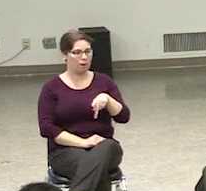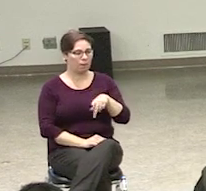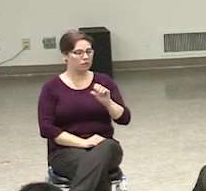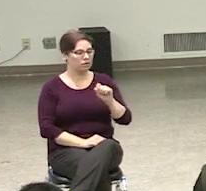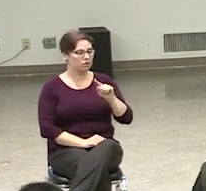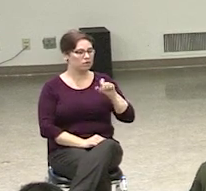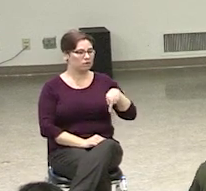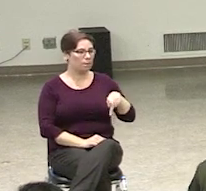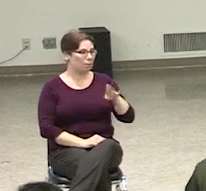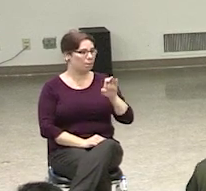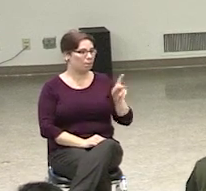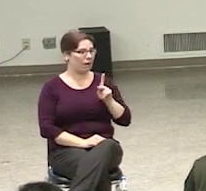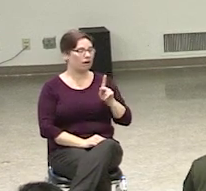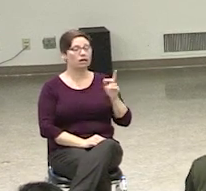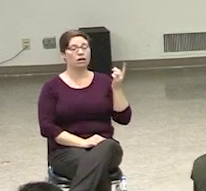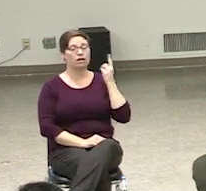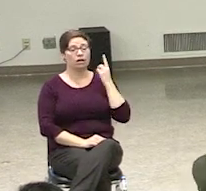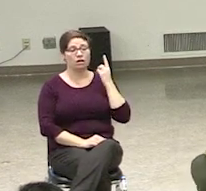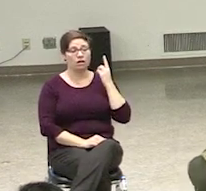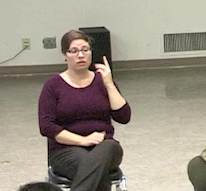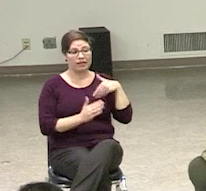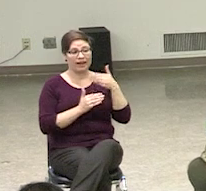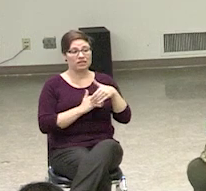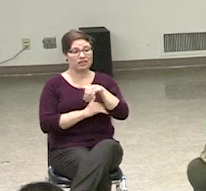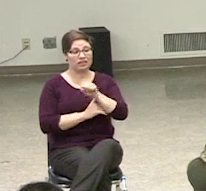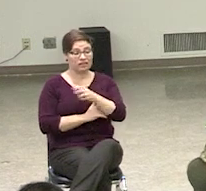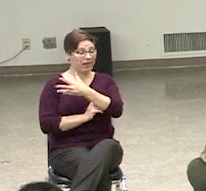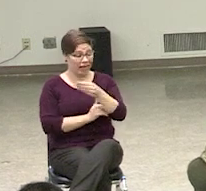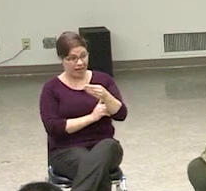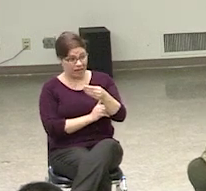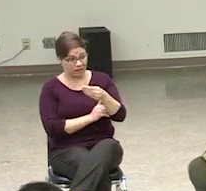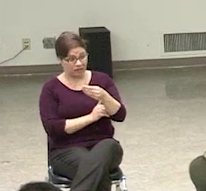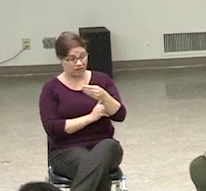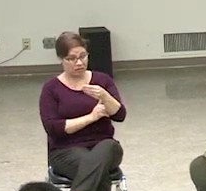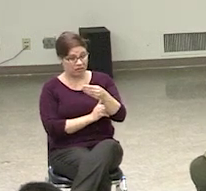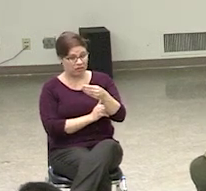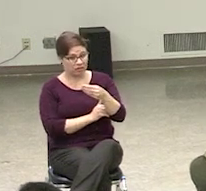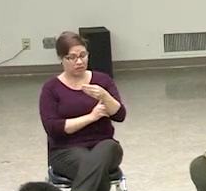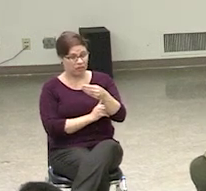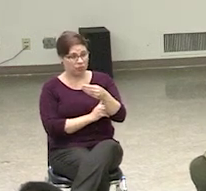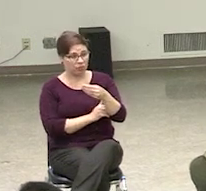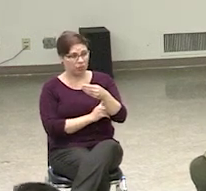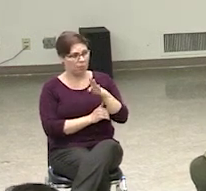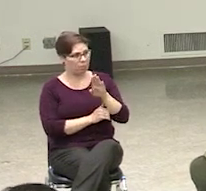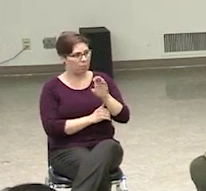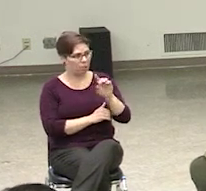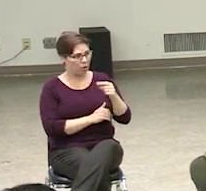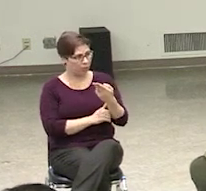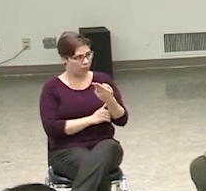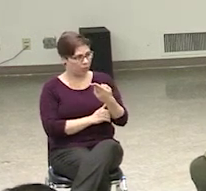Next is yes and both and. And this one for me is thinking beyond binary